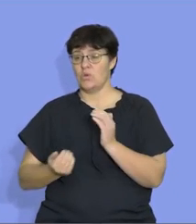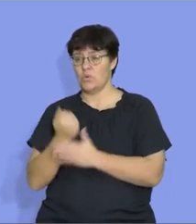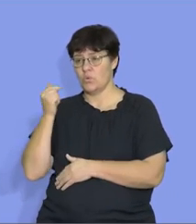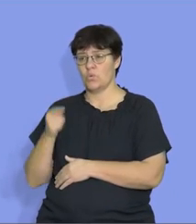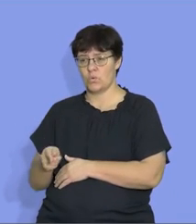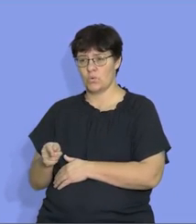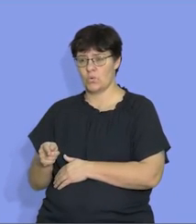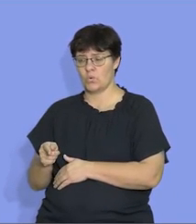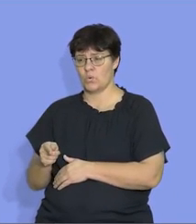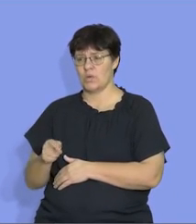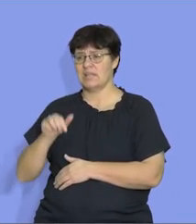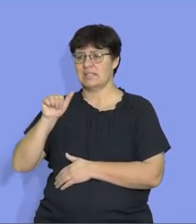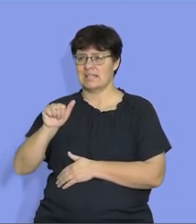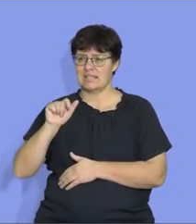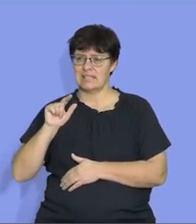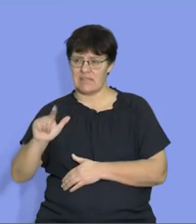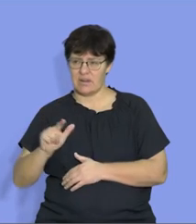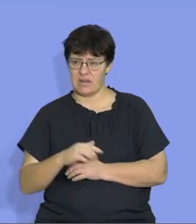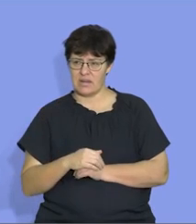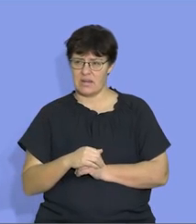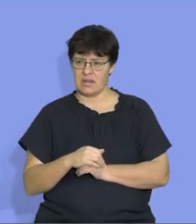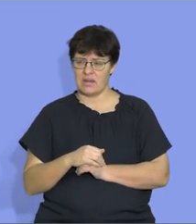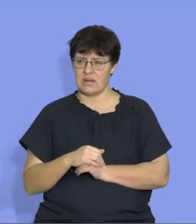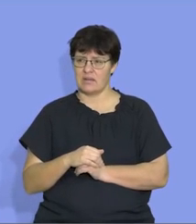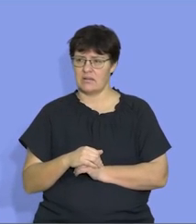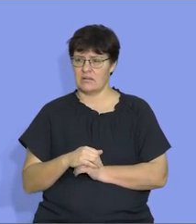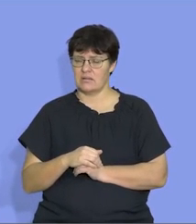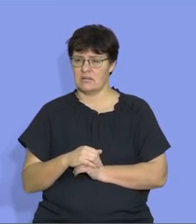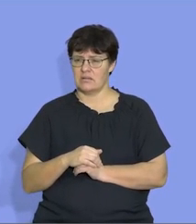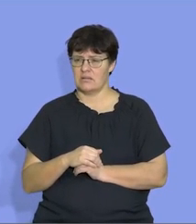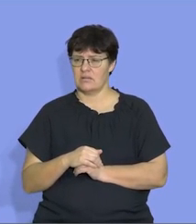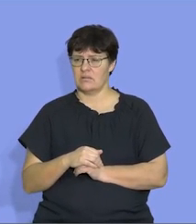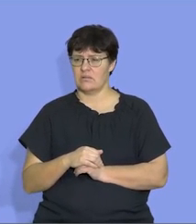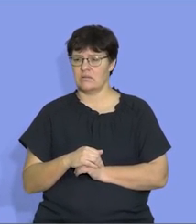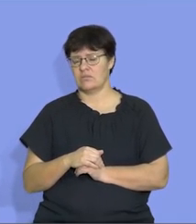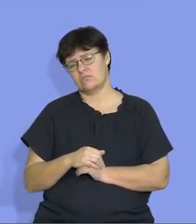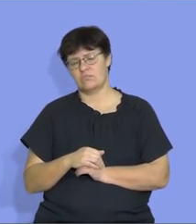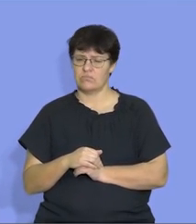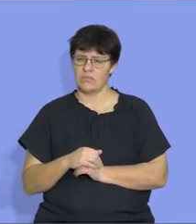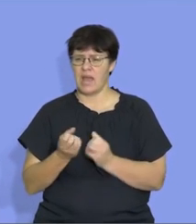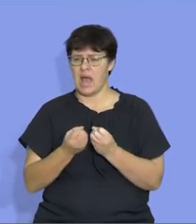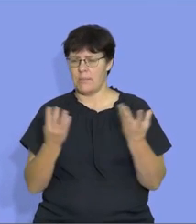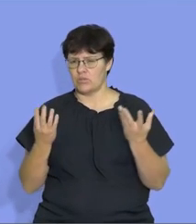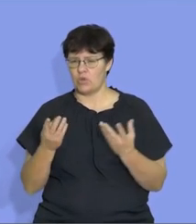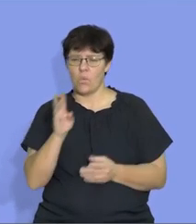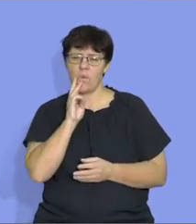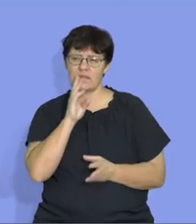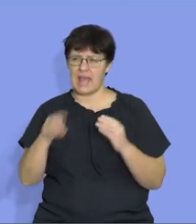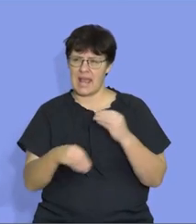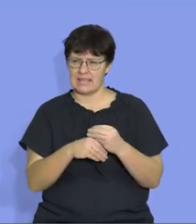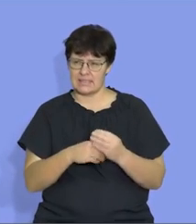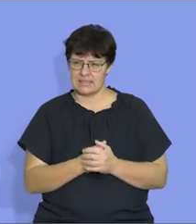is 67 mils, because this is like 67 milliliters. So how much water was added? So we are